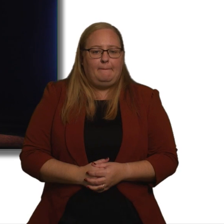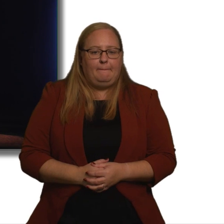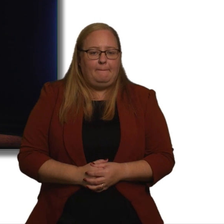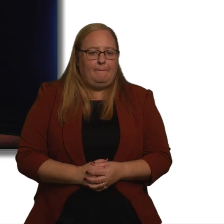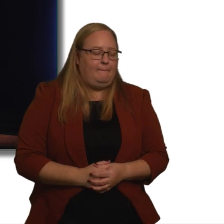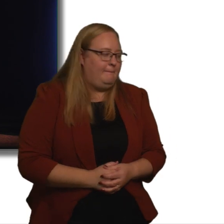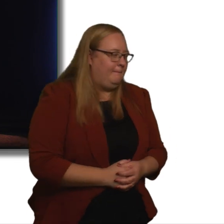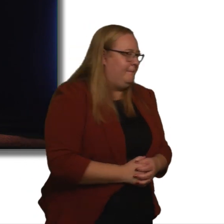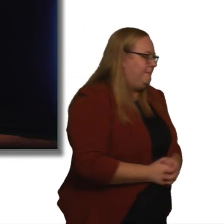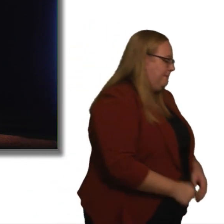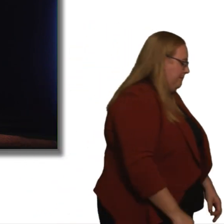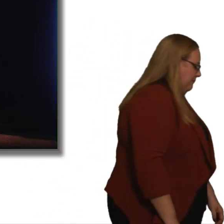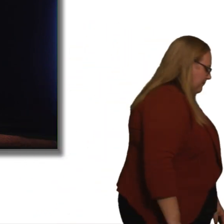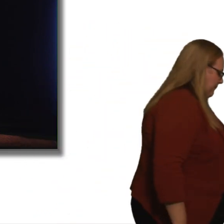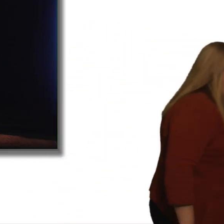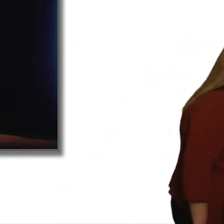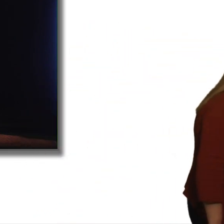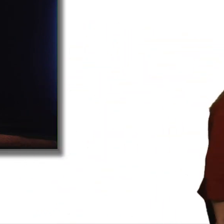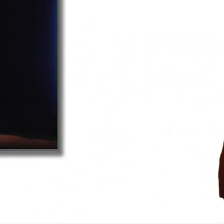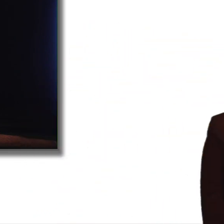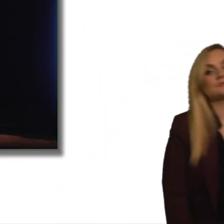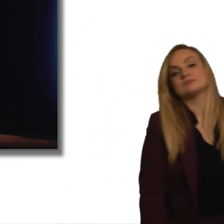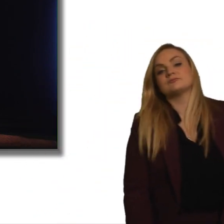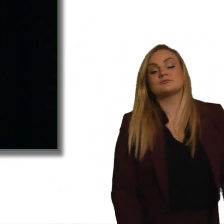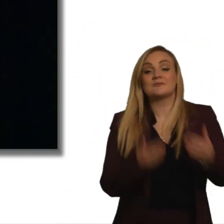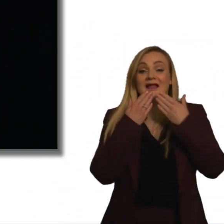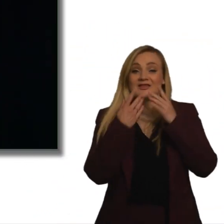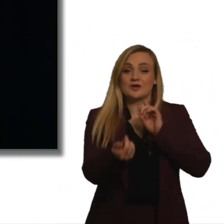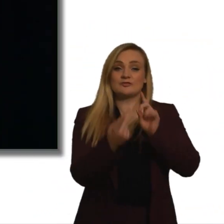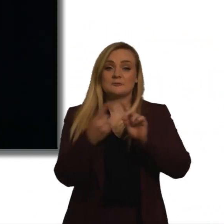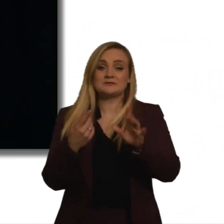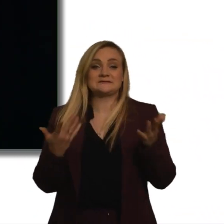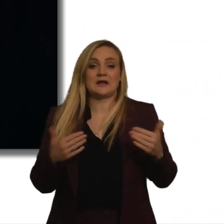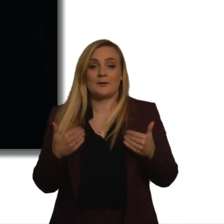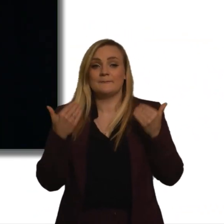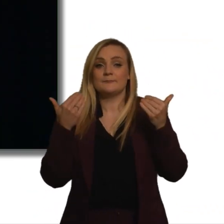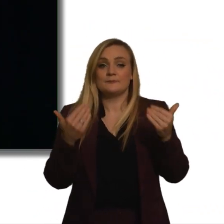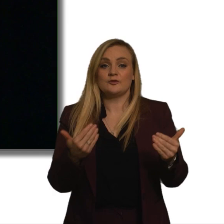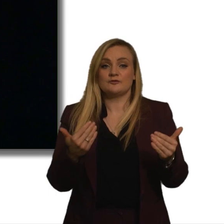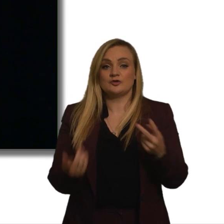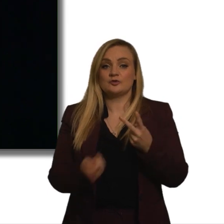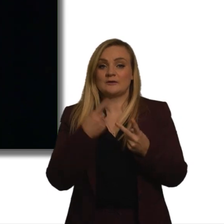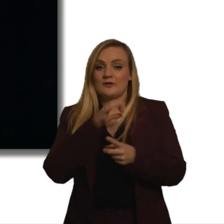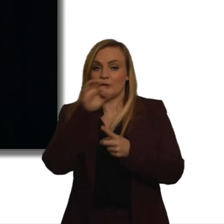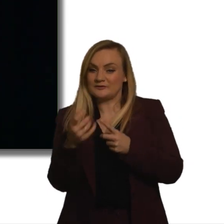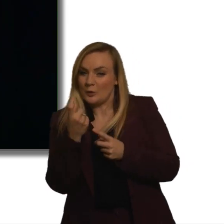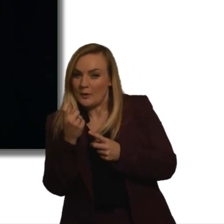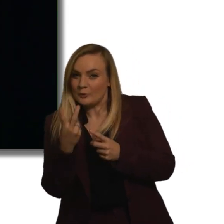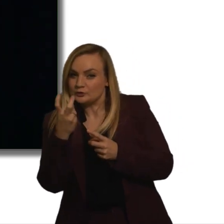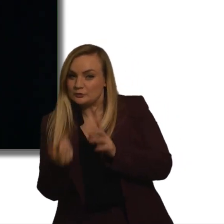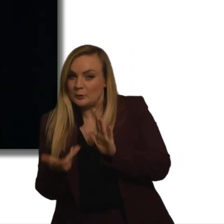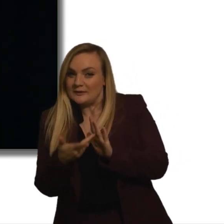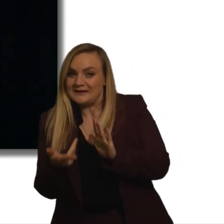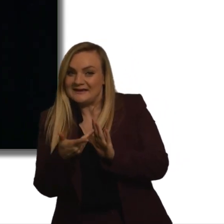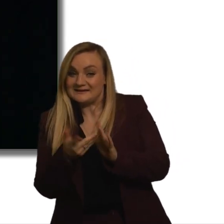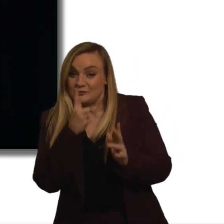Thank you. Thank you for the responses to that question. We'll move on quickly to another. Try and get us another couple in, perhaps, if we